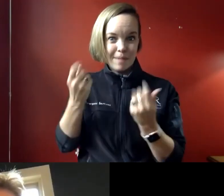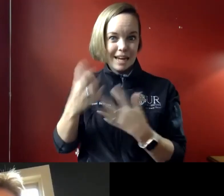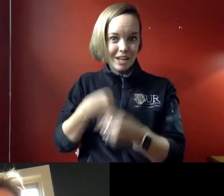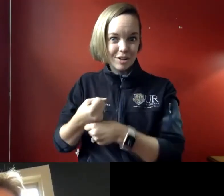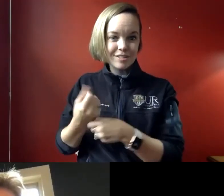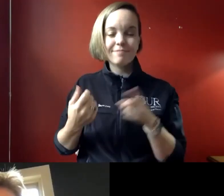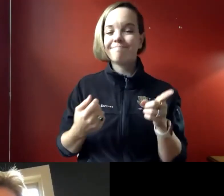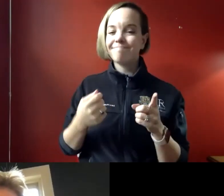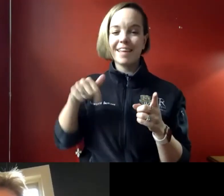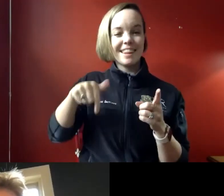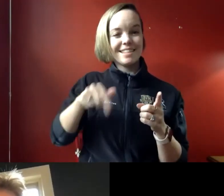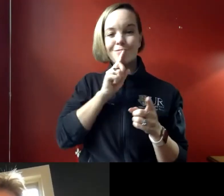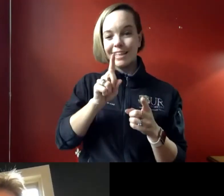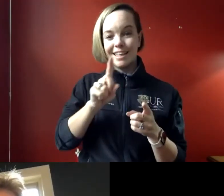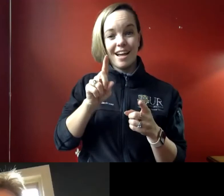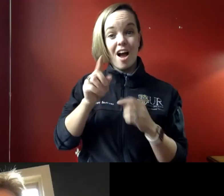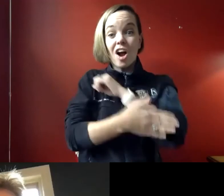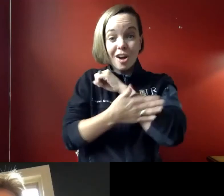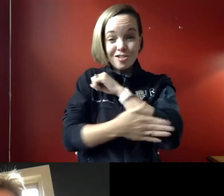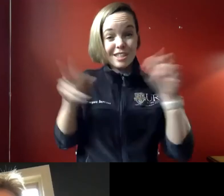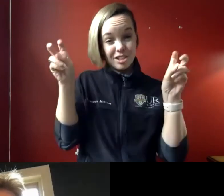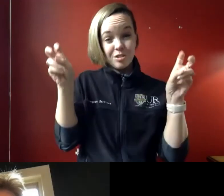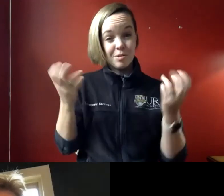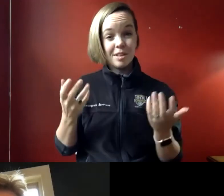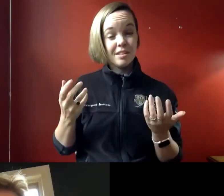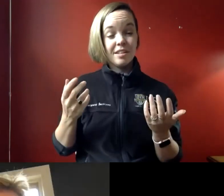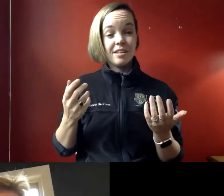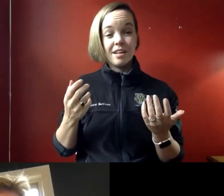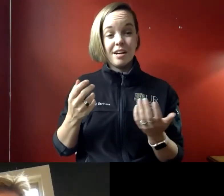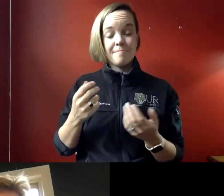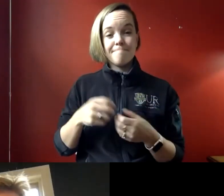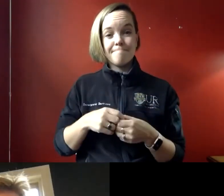mean, as I stated at the beginning,